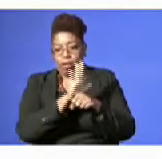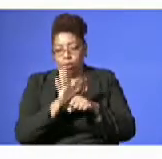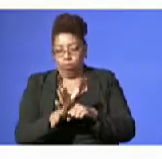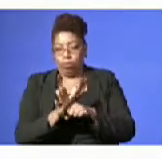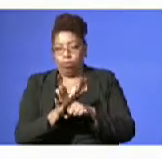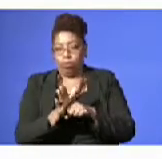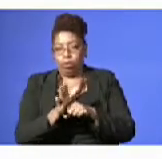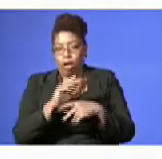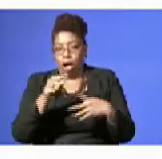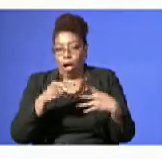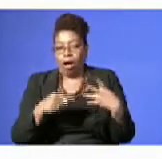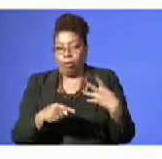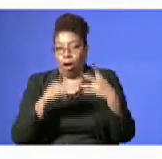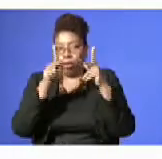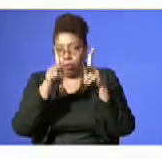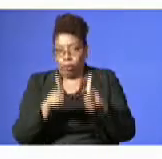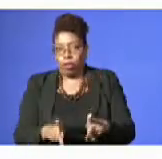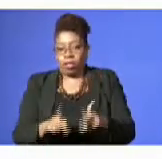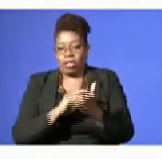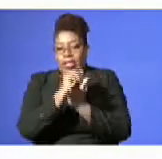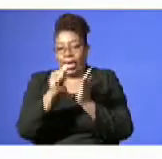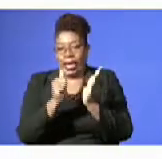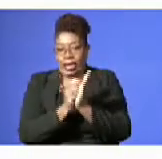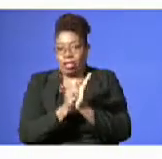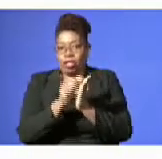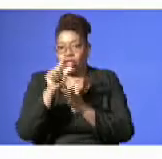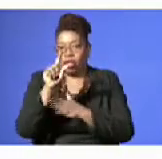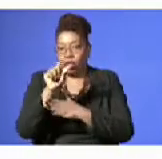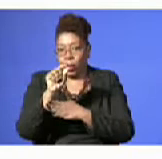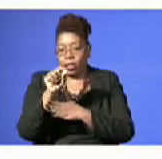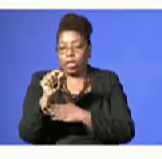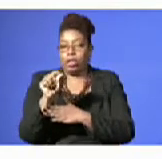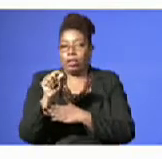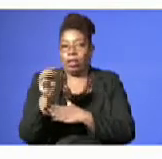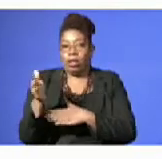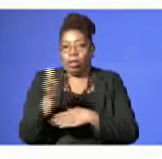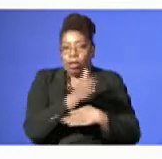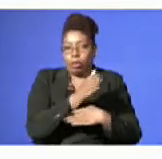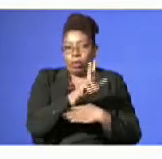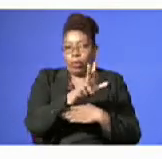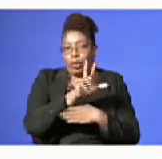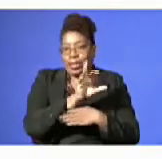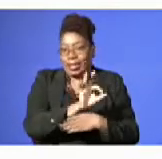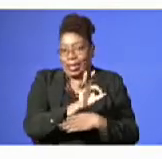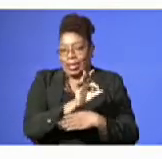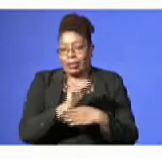cases among persons ages 20 to 39.